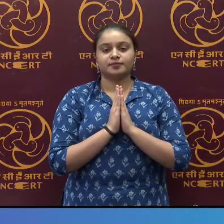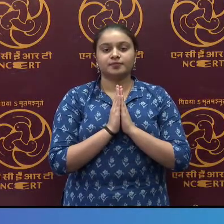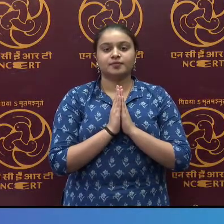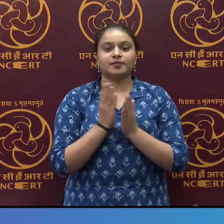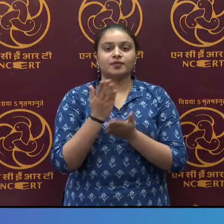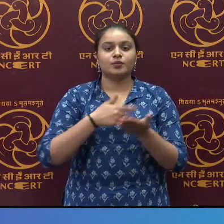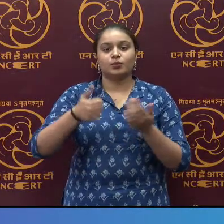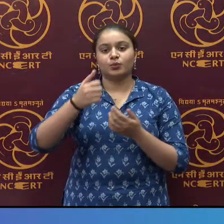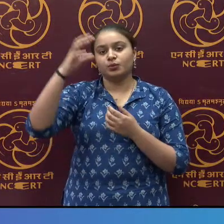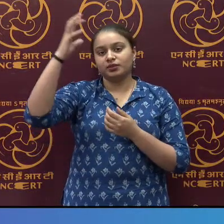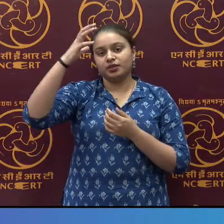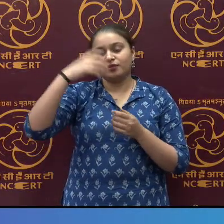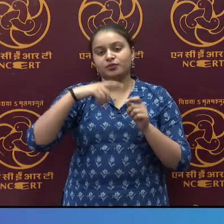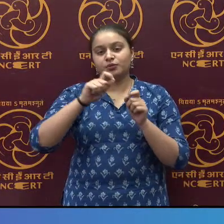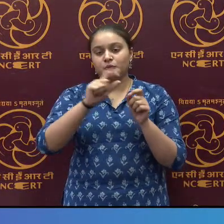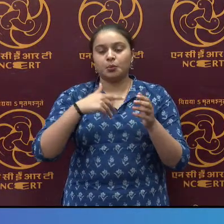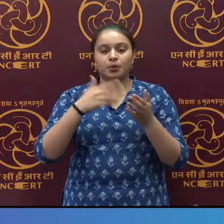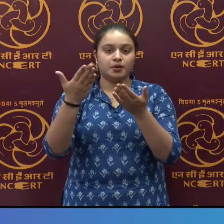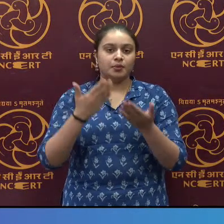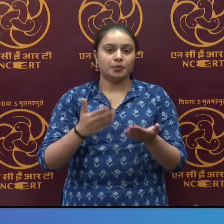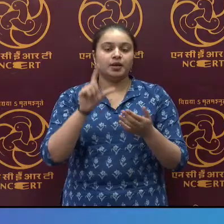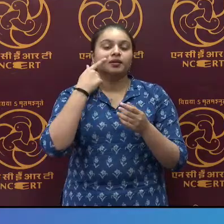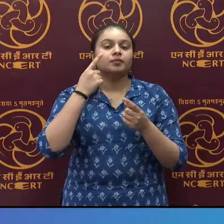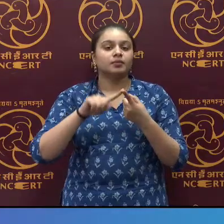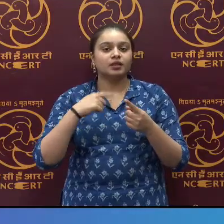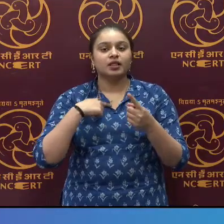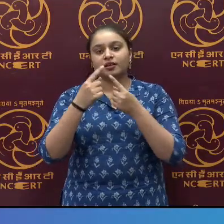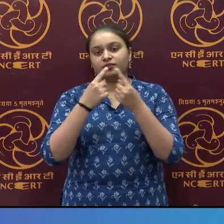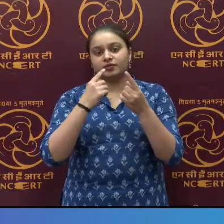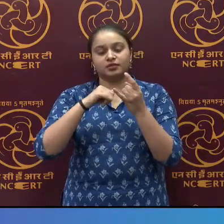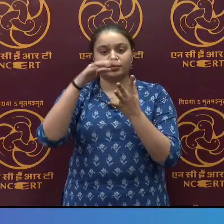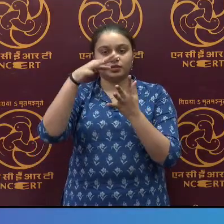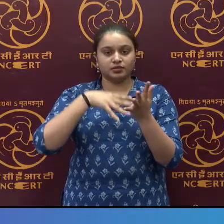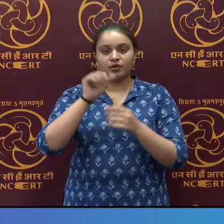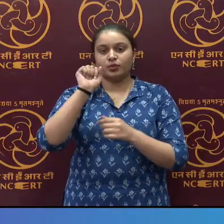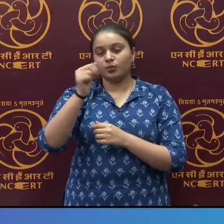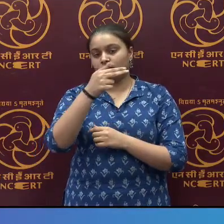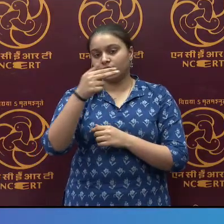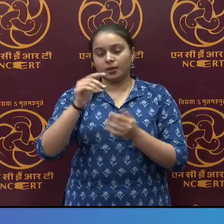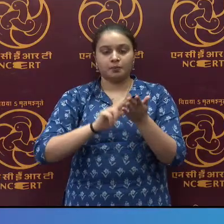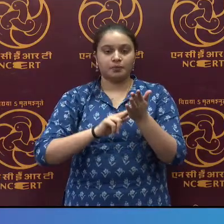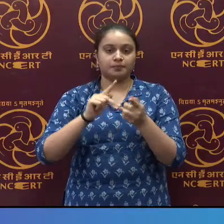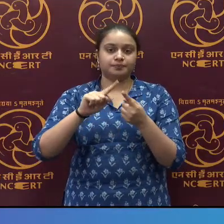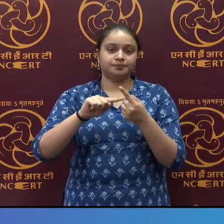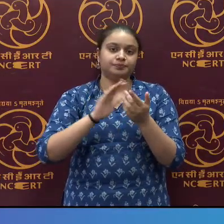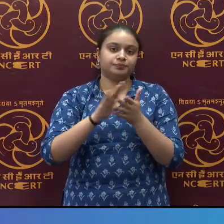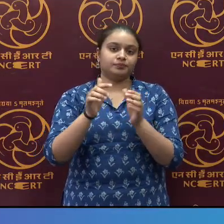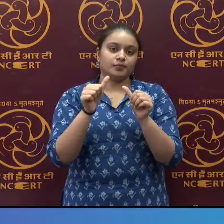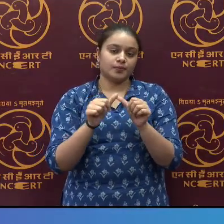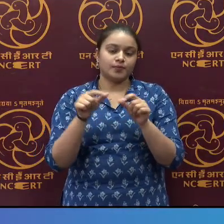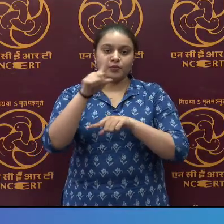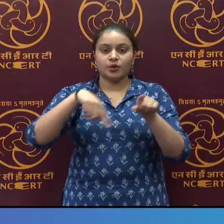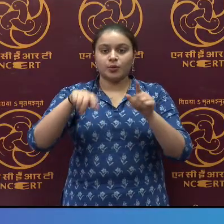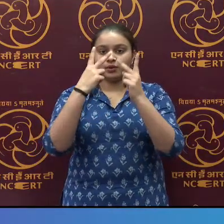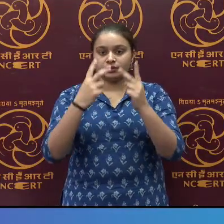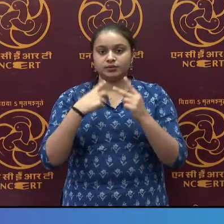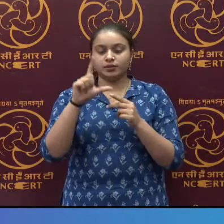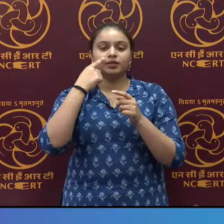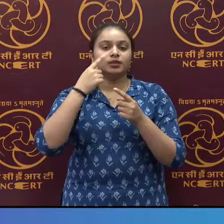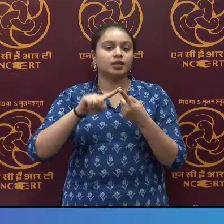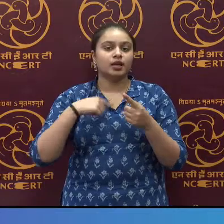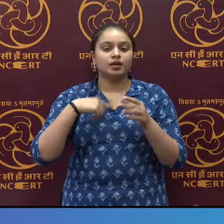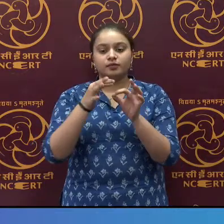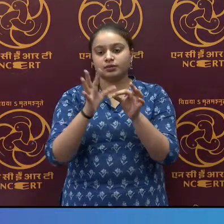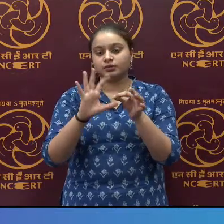Namaskar and good afternoon. Welcome to our live and interactive session. I'm your host Neha. You're watching us live on NCERT official